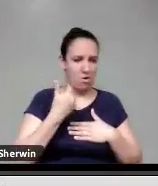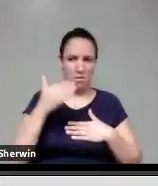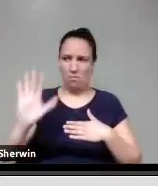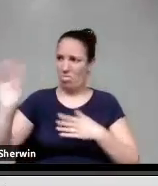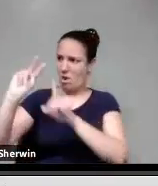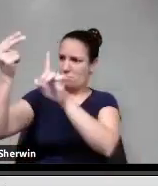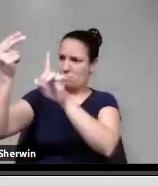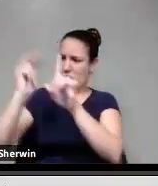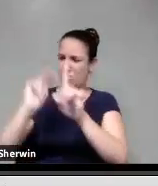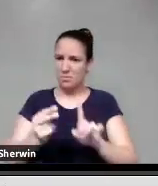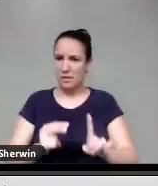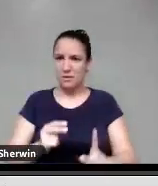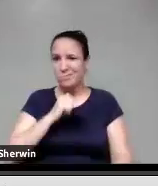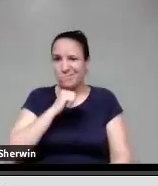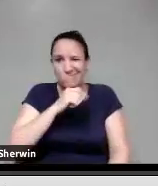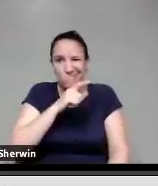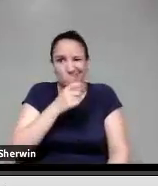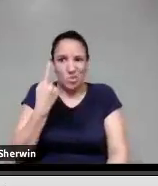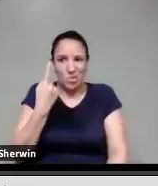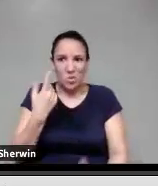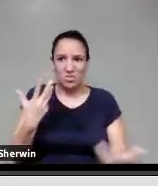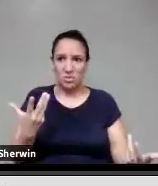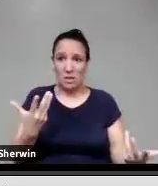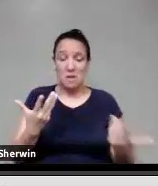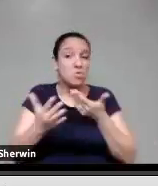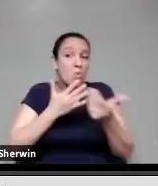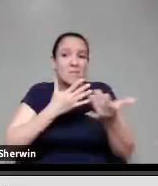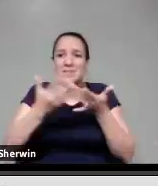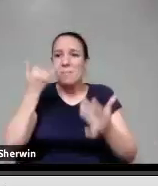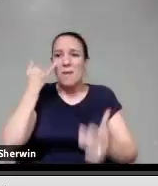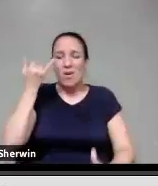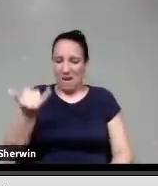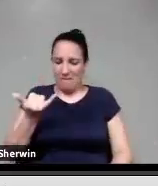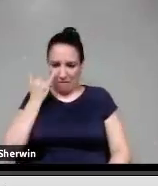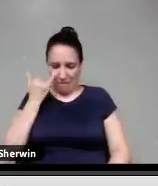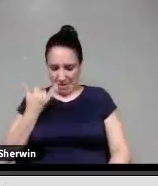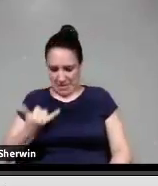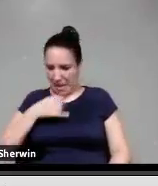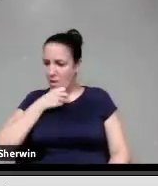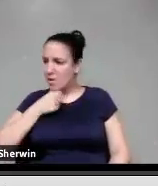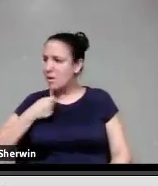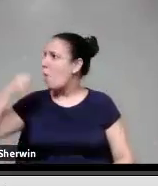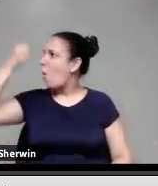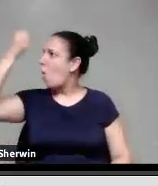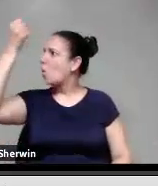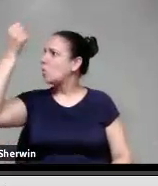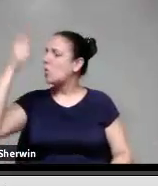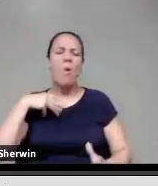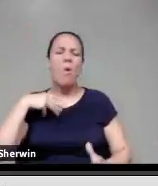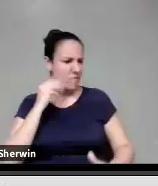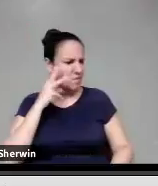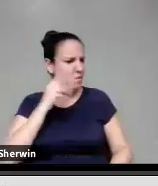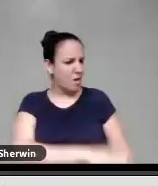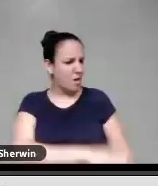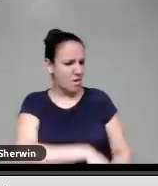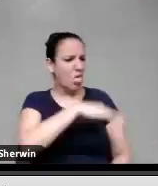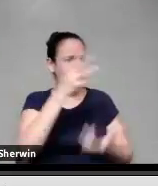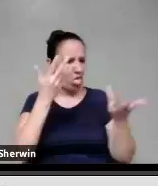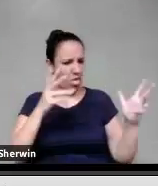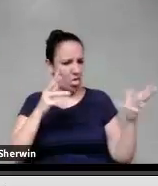matter if you're older now and you've gone through all those other age groups, you still don't understand them. And it doesn't matter if you're younger and you've been